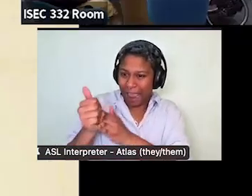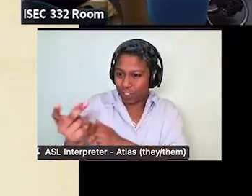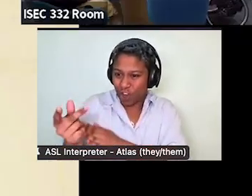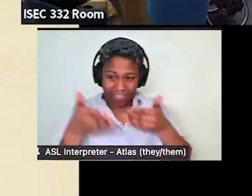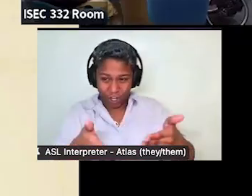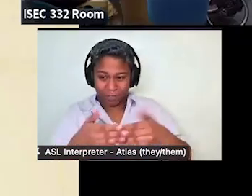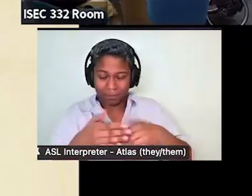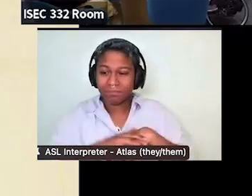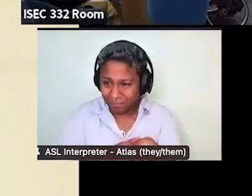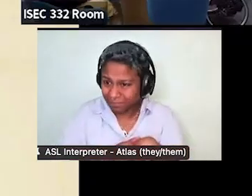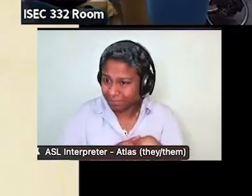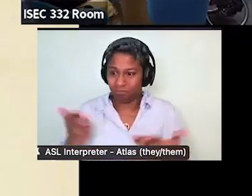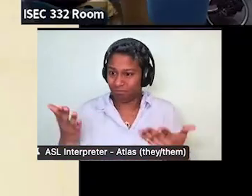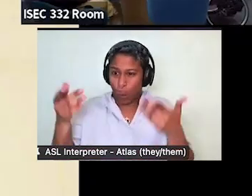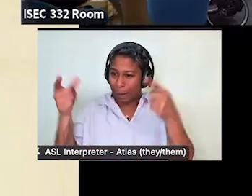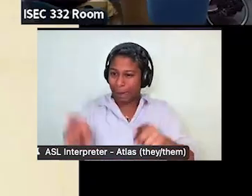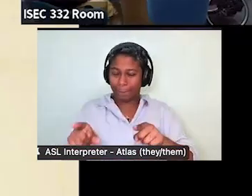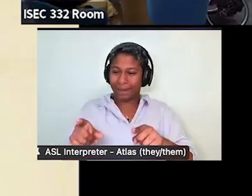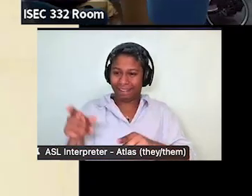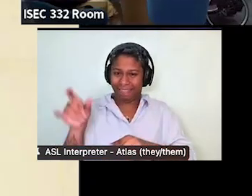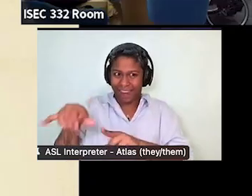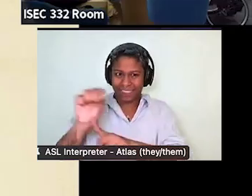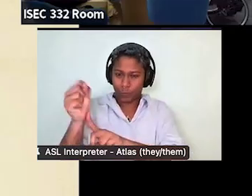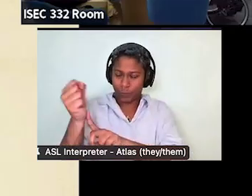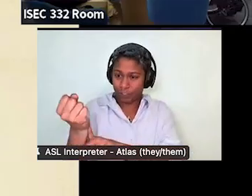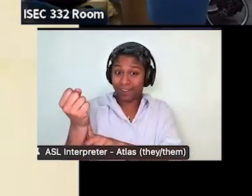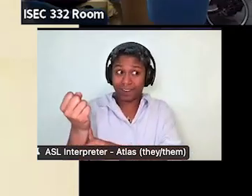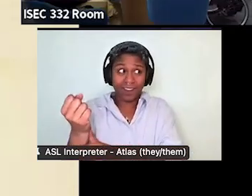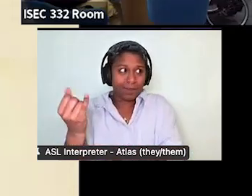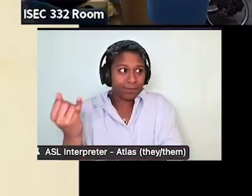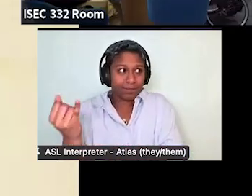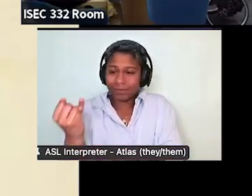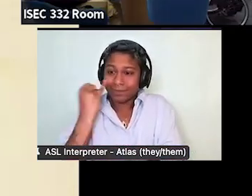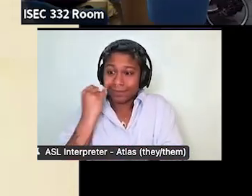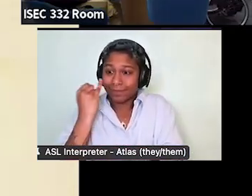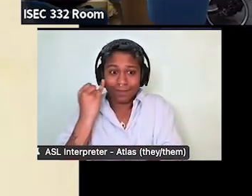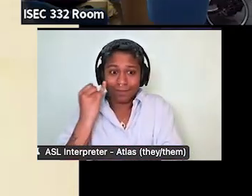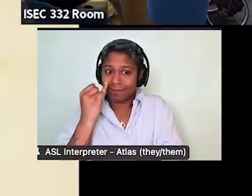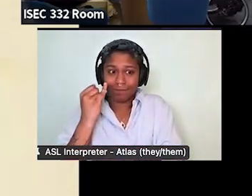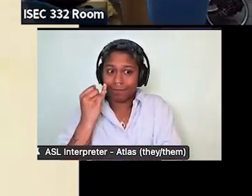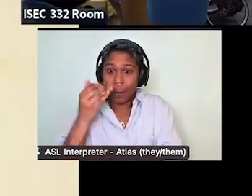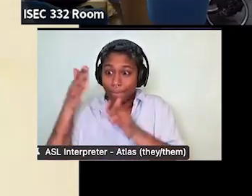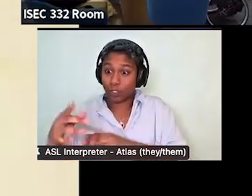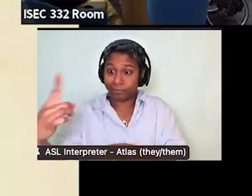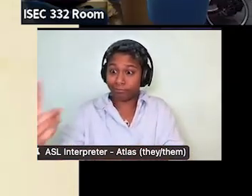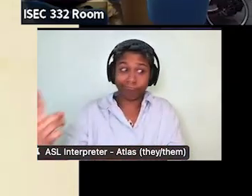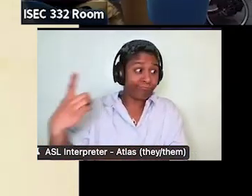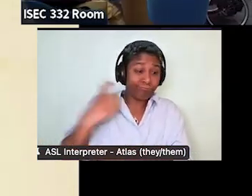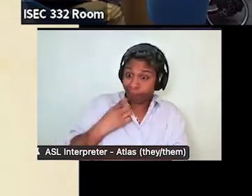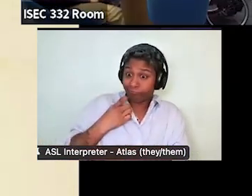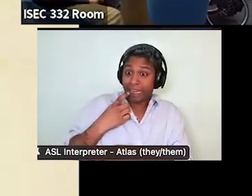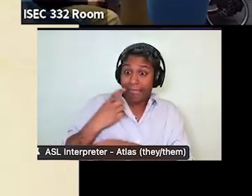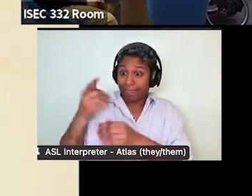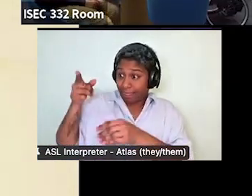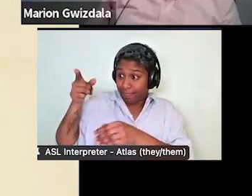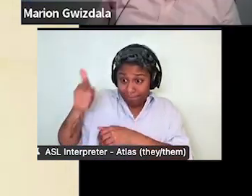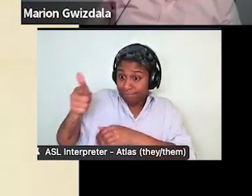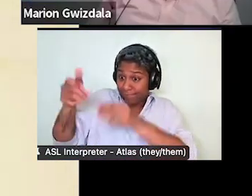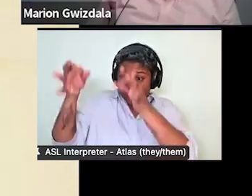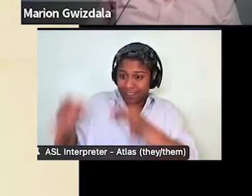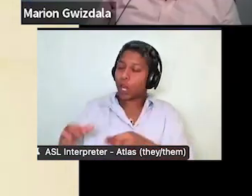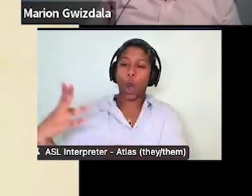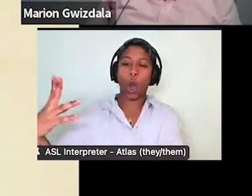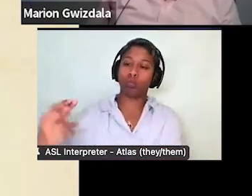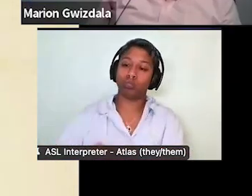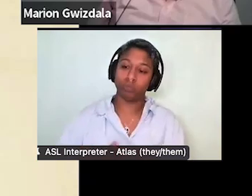What then? Like, what if that person asks a question and decides that no, this dog isn't.